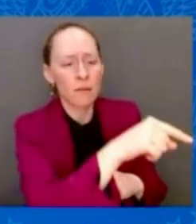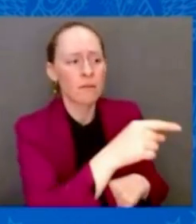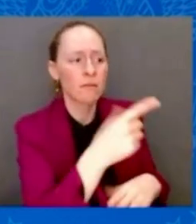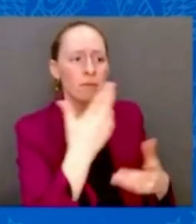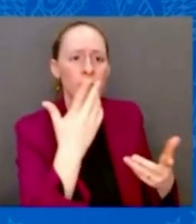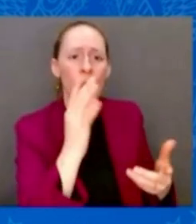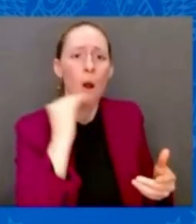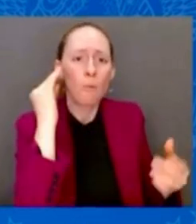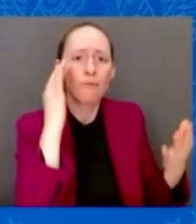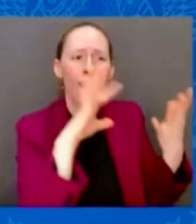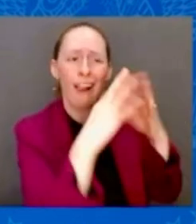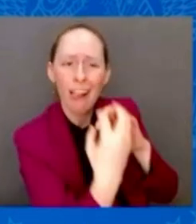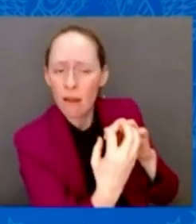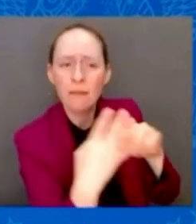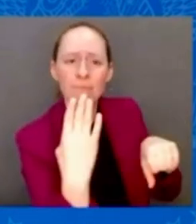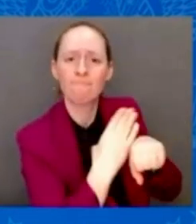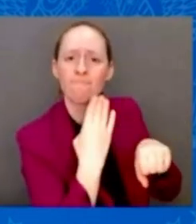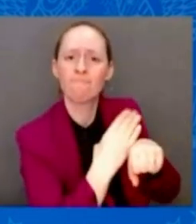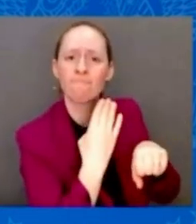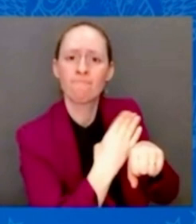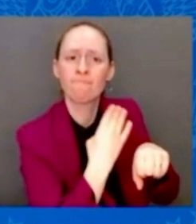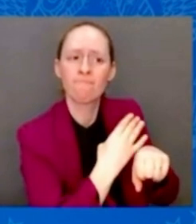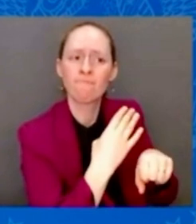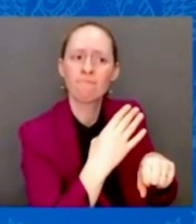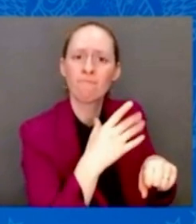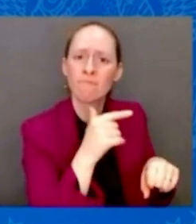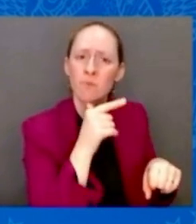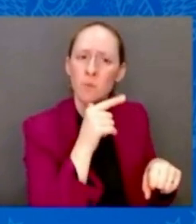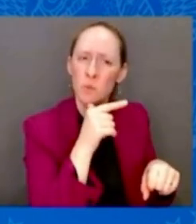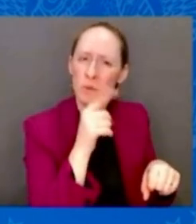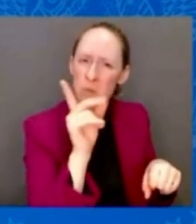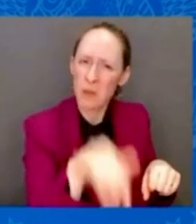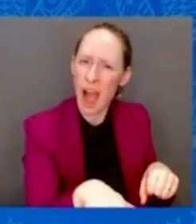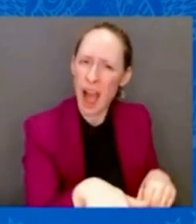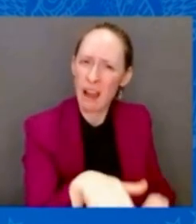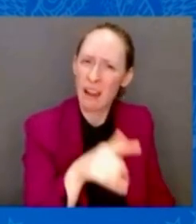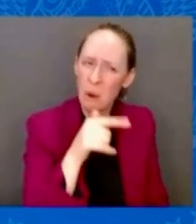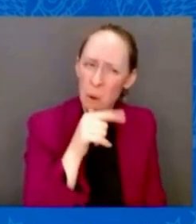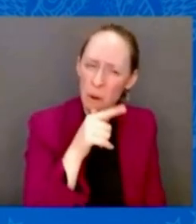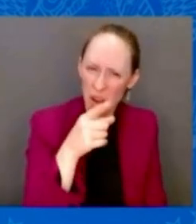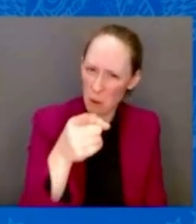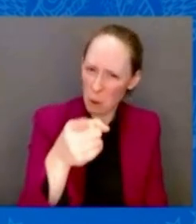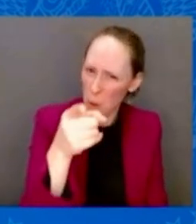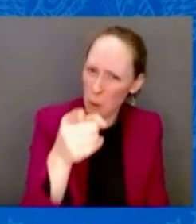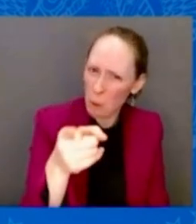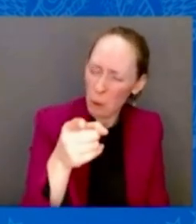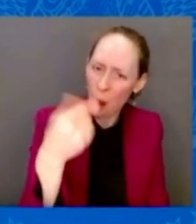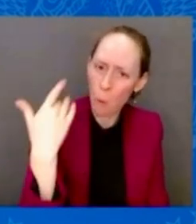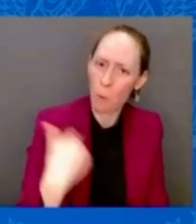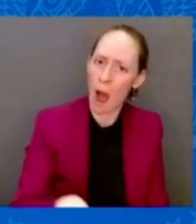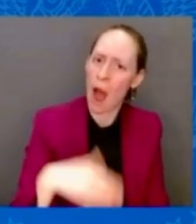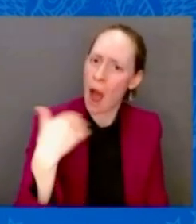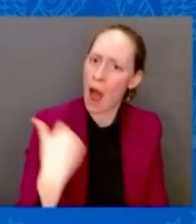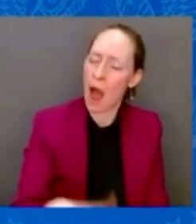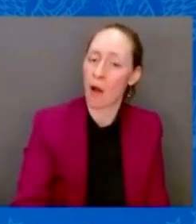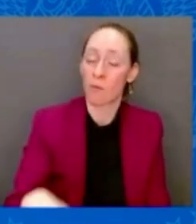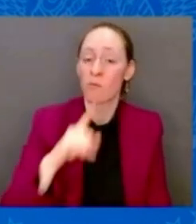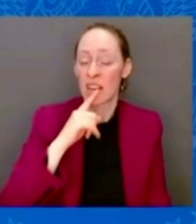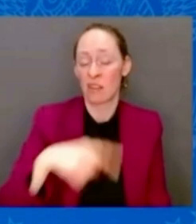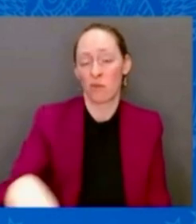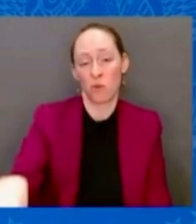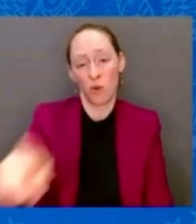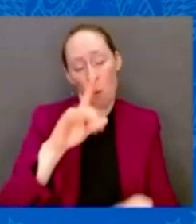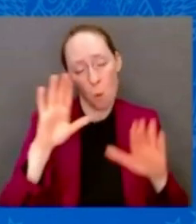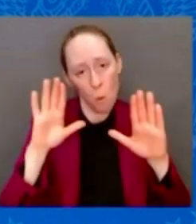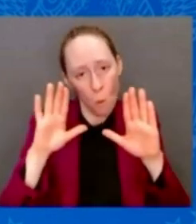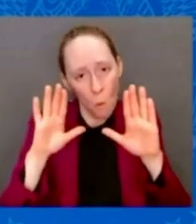incredible. But there are things we can do to make your job a little bit safer, like preventing fires in the first place. One of the